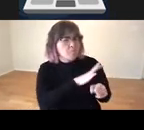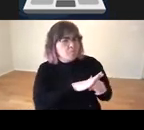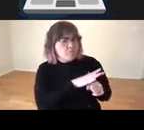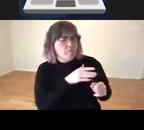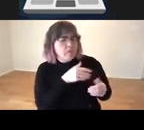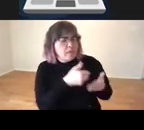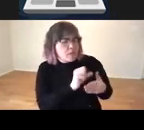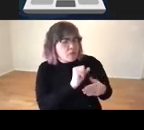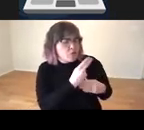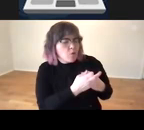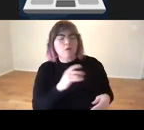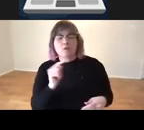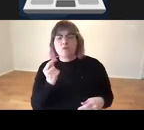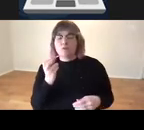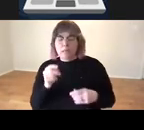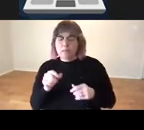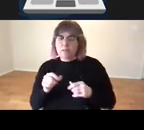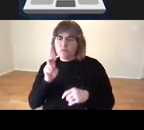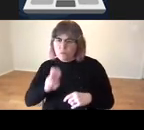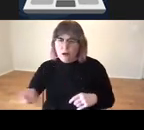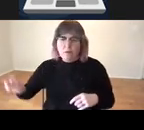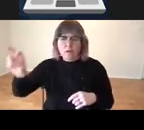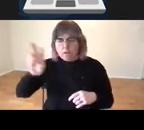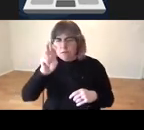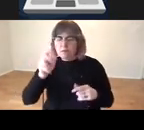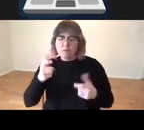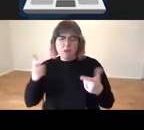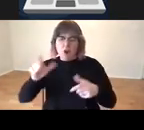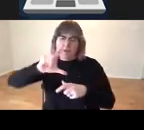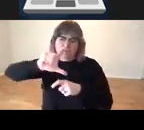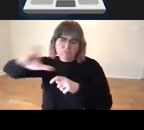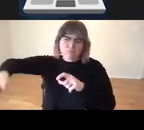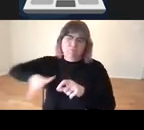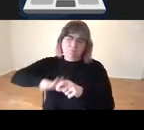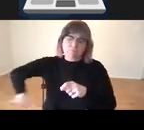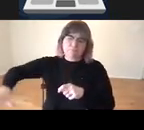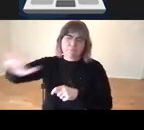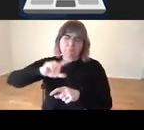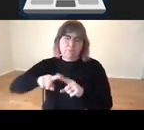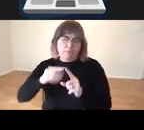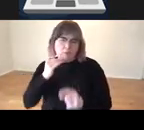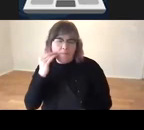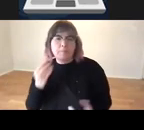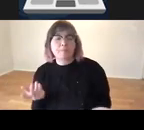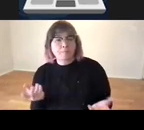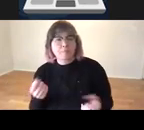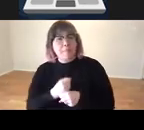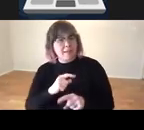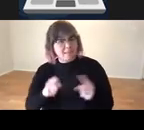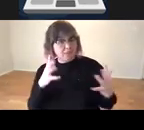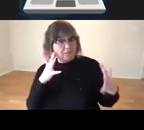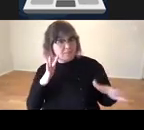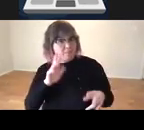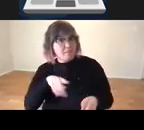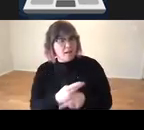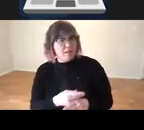where transients travel a lot longer and have large home ranges that they inhabit. And so they actually produce different types of